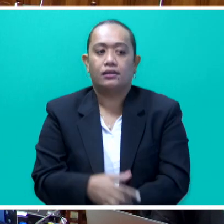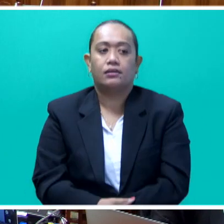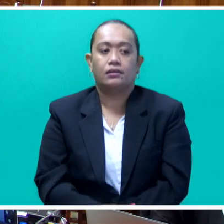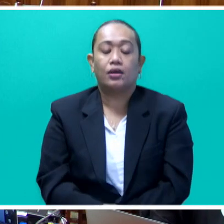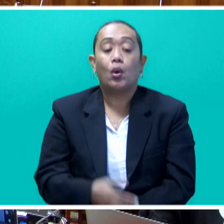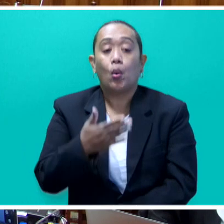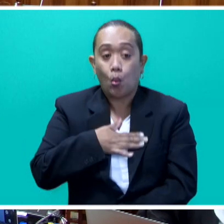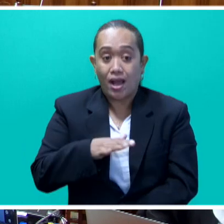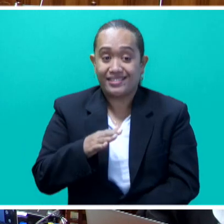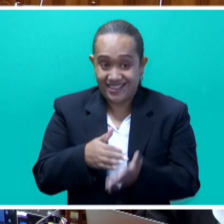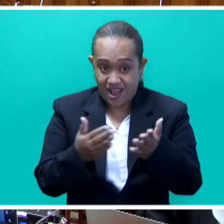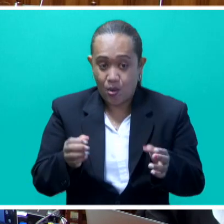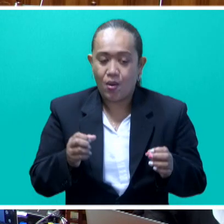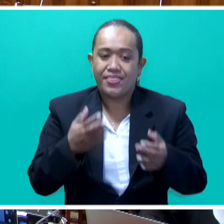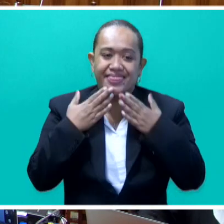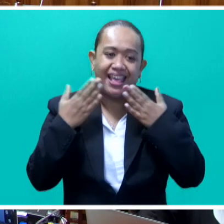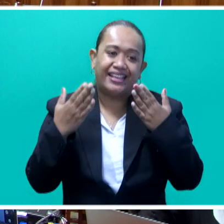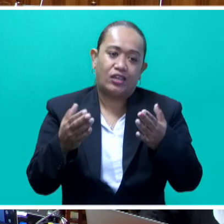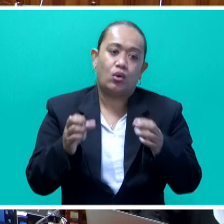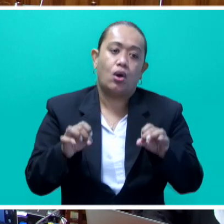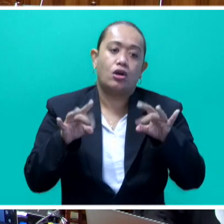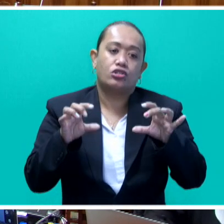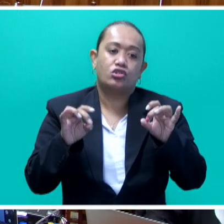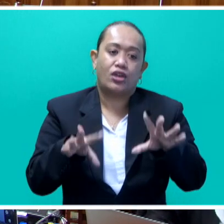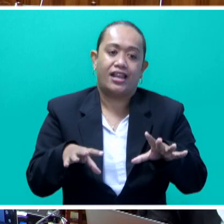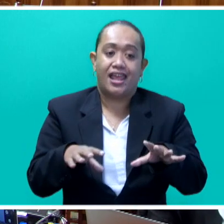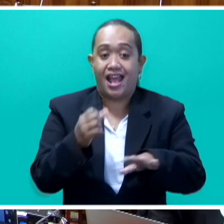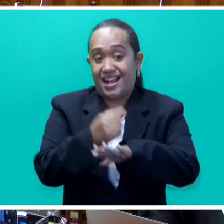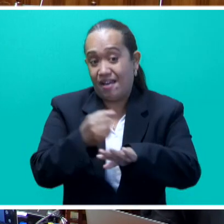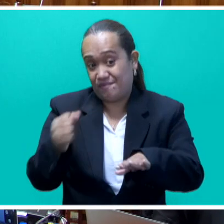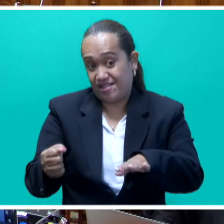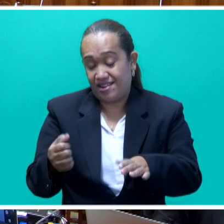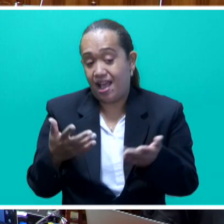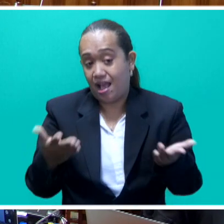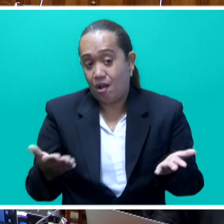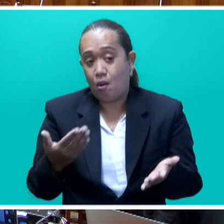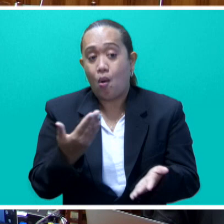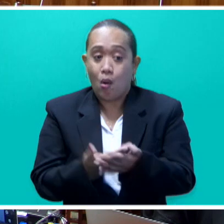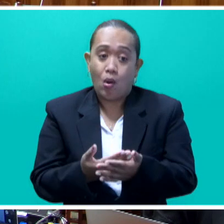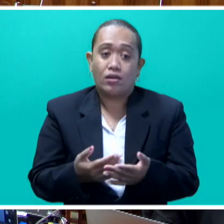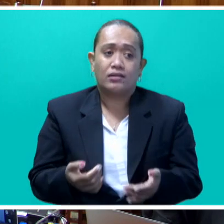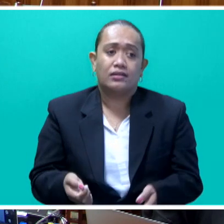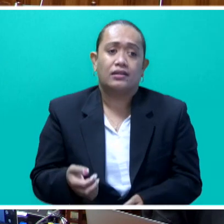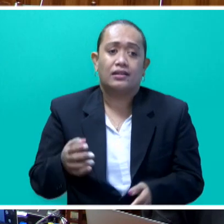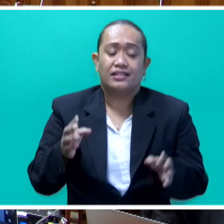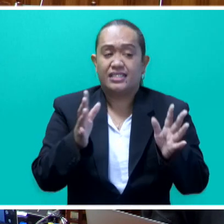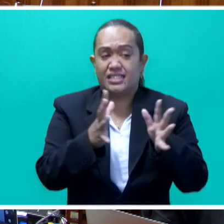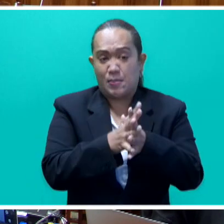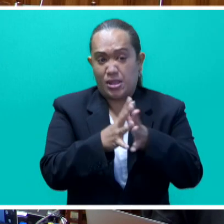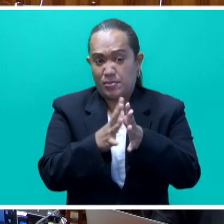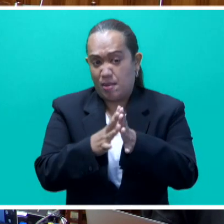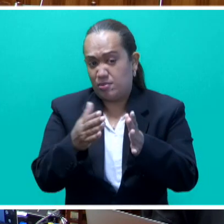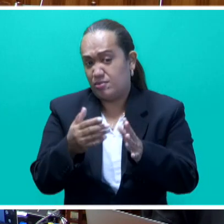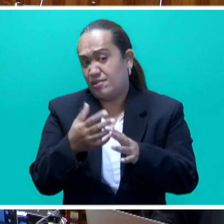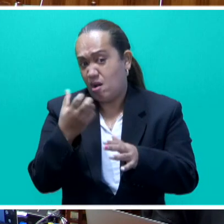Australian government and the MDF for their partnership in establishing a live dashboard. This can be accessed by relevant stakeholders in the public and